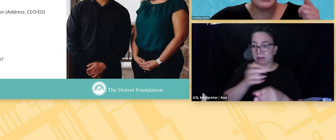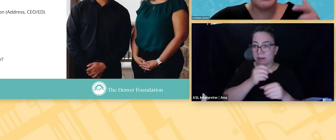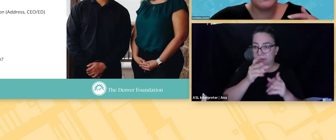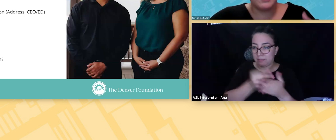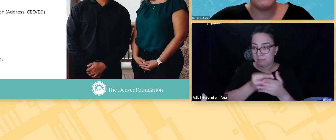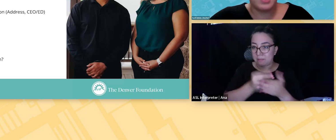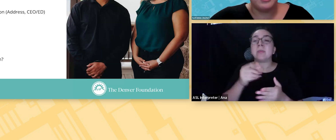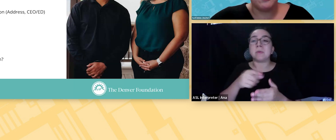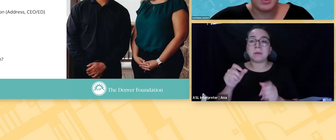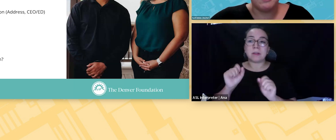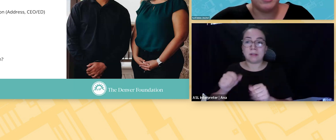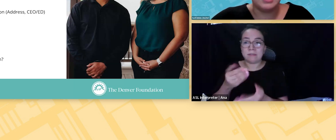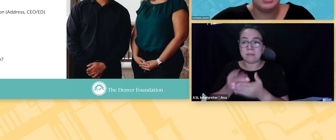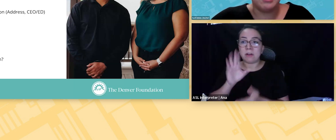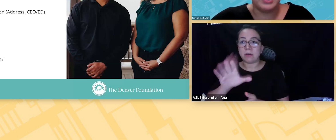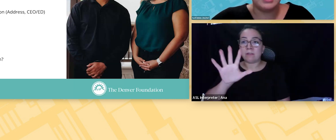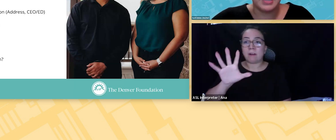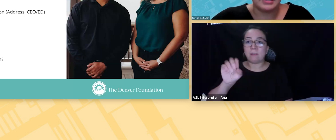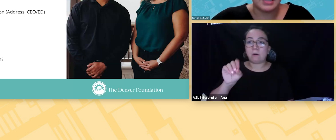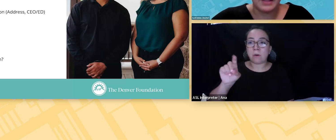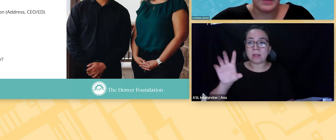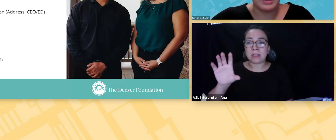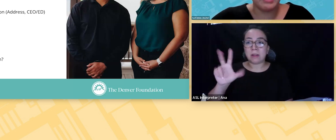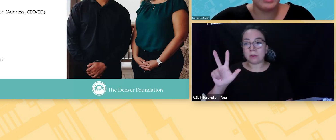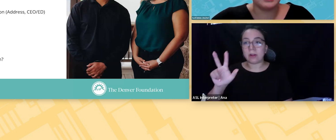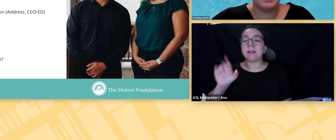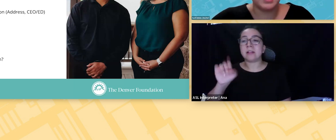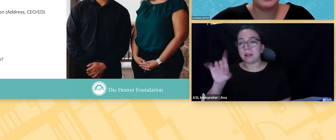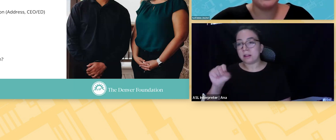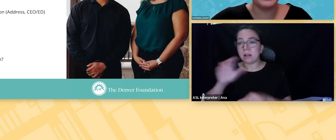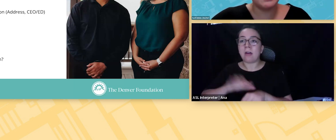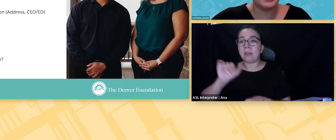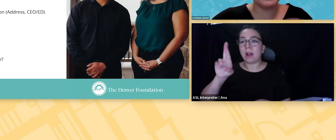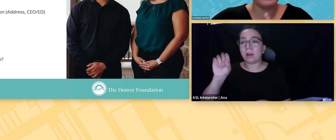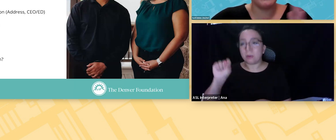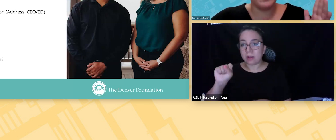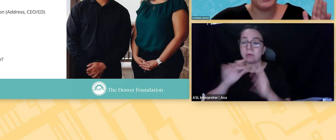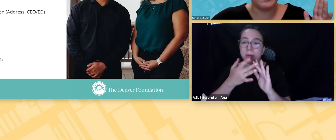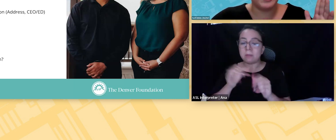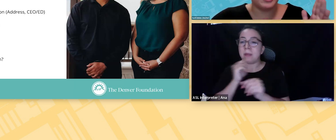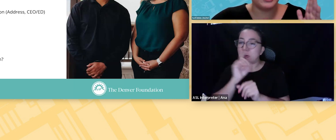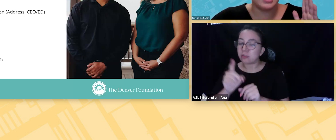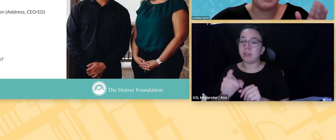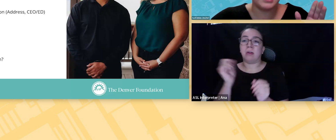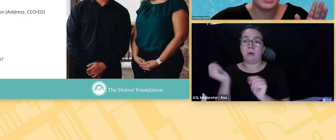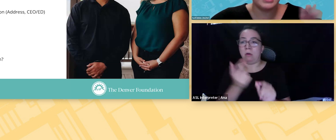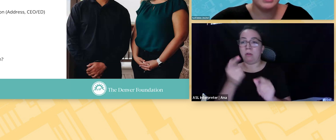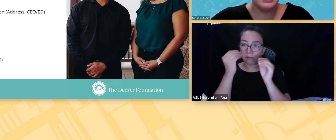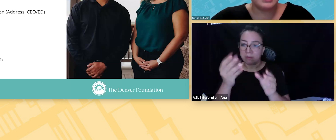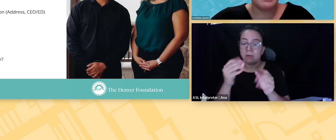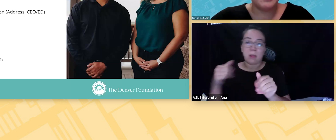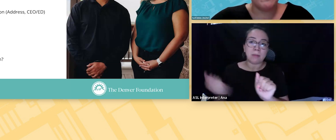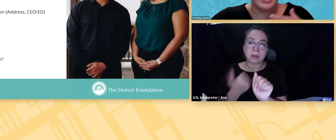need to be able to verify your 501c3 status on the IRS website. So please make sure all of your information is up to